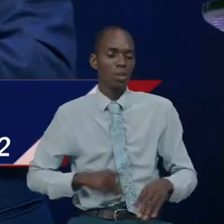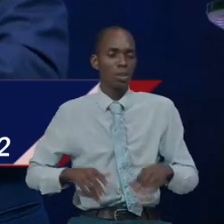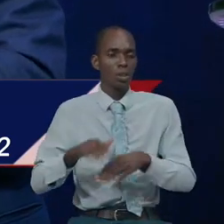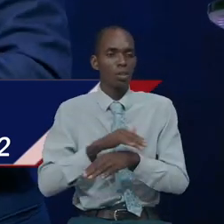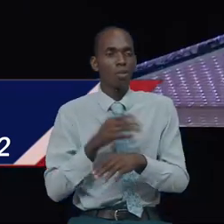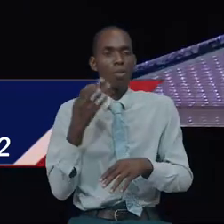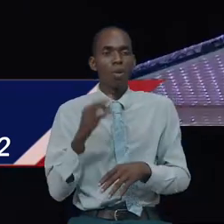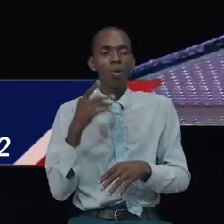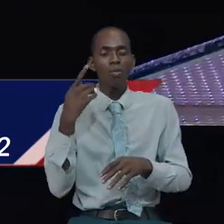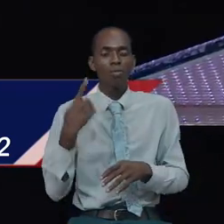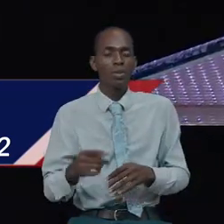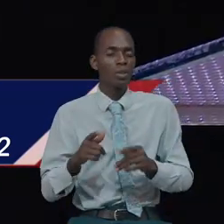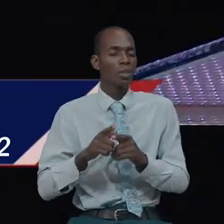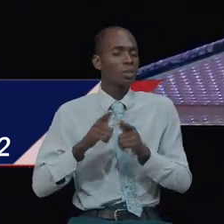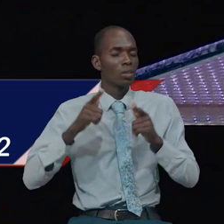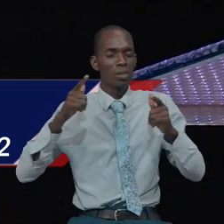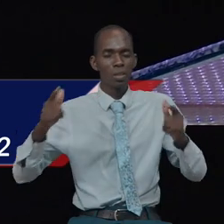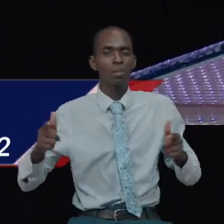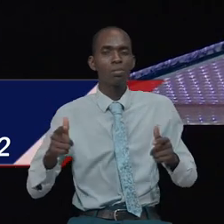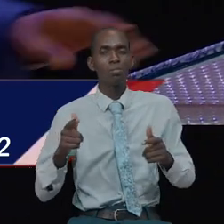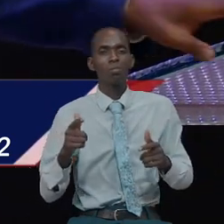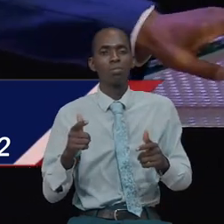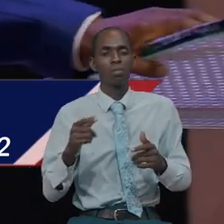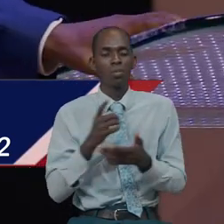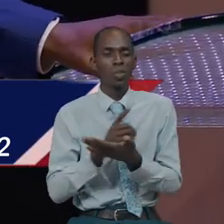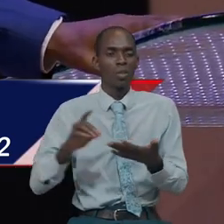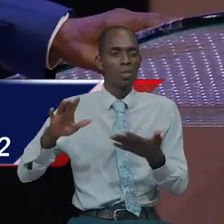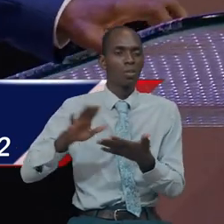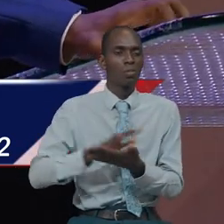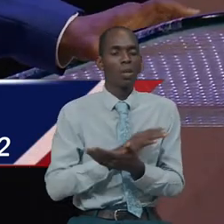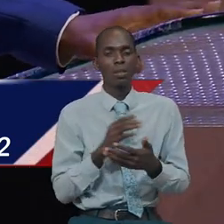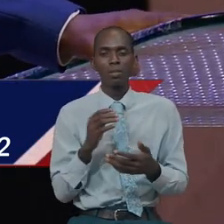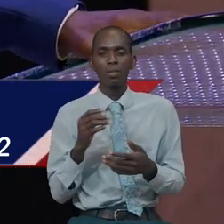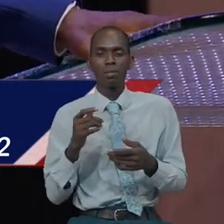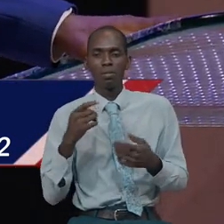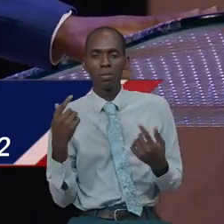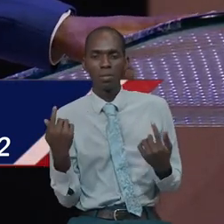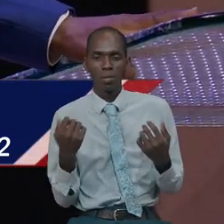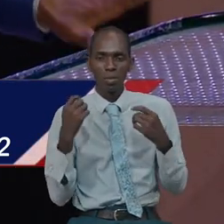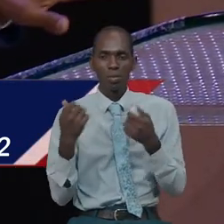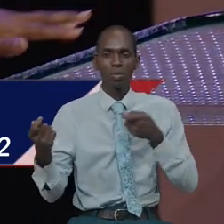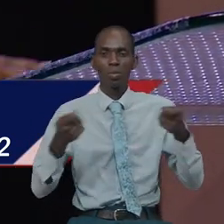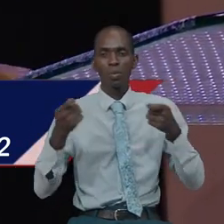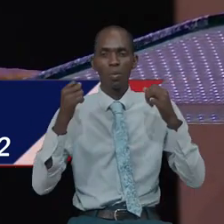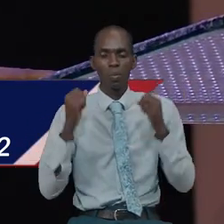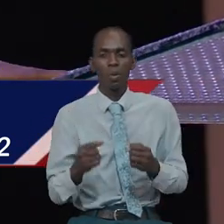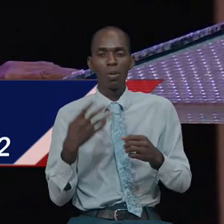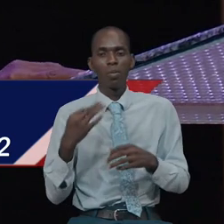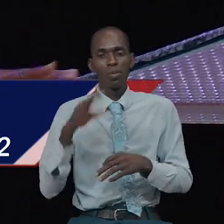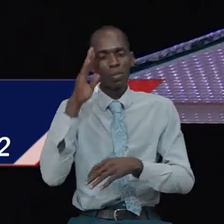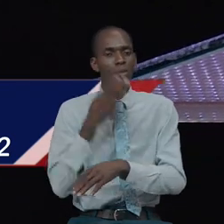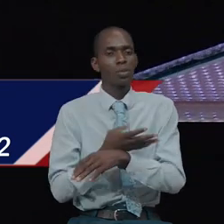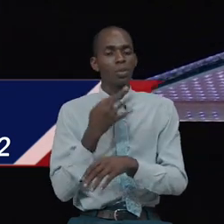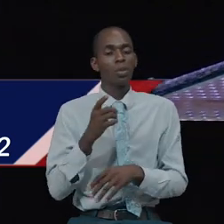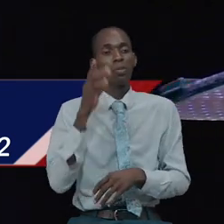the supernatural sovereign Son of God. It says of that kingdom, there shall be no end upon